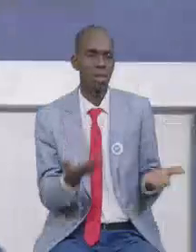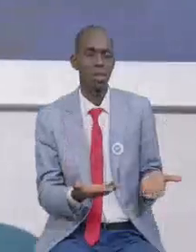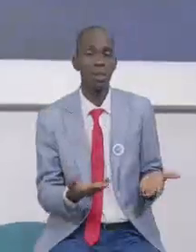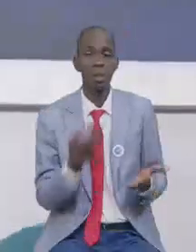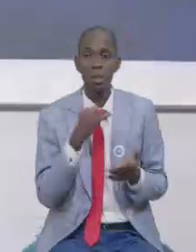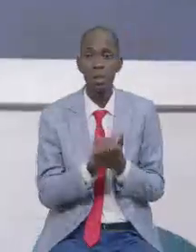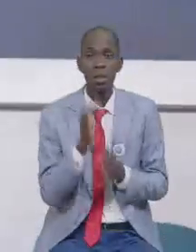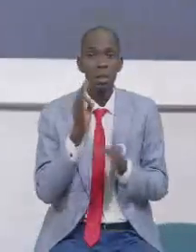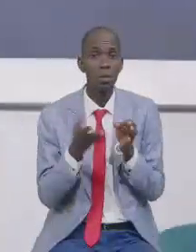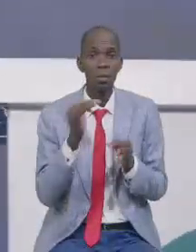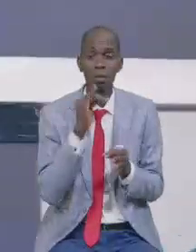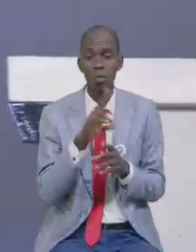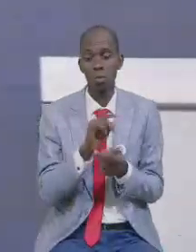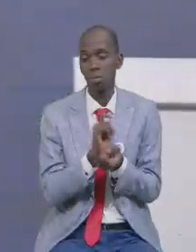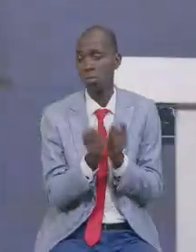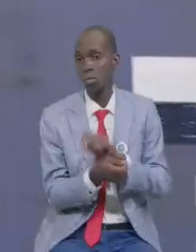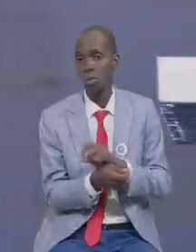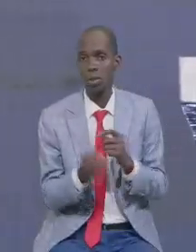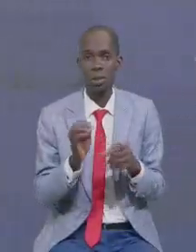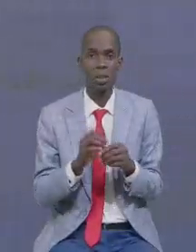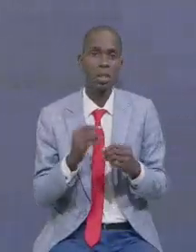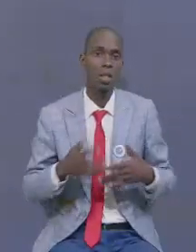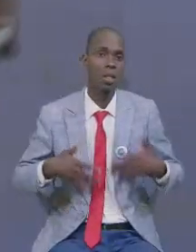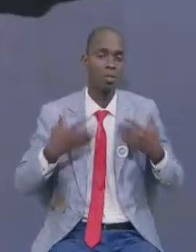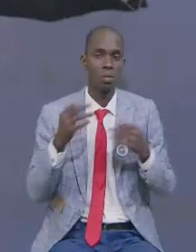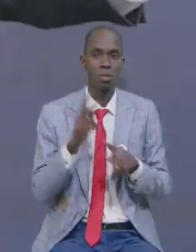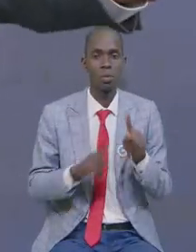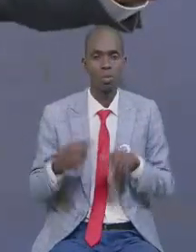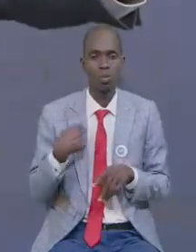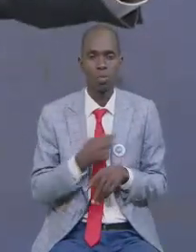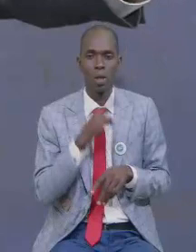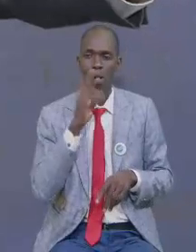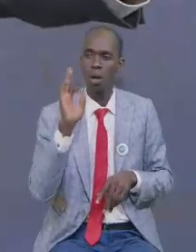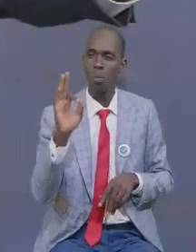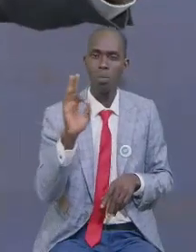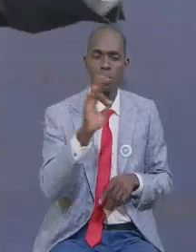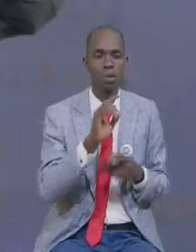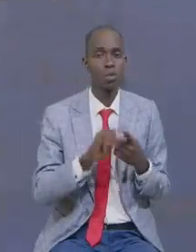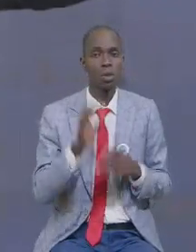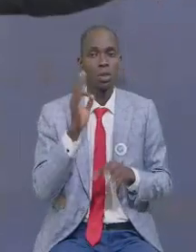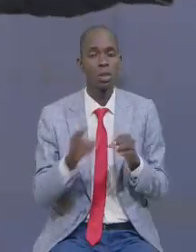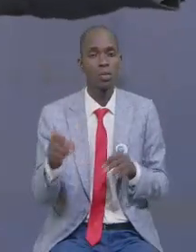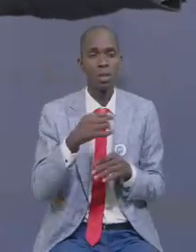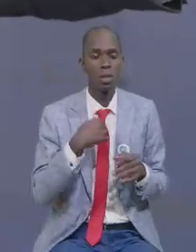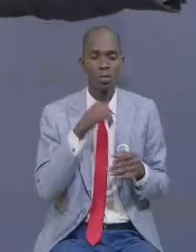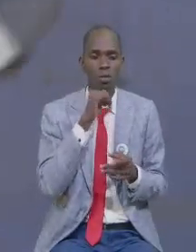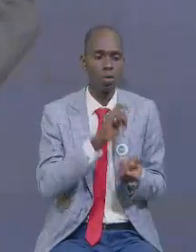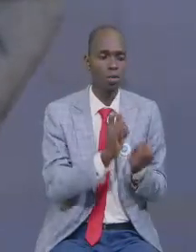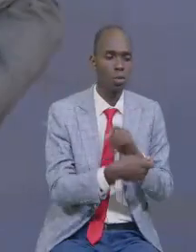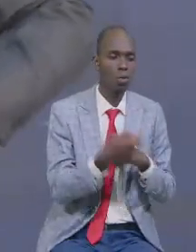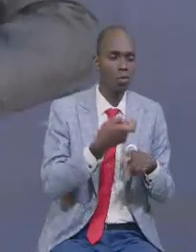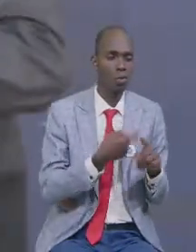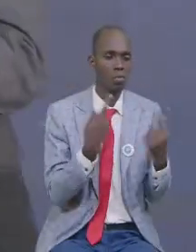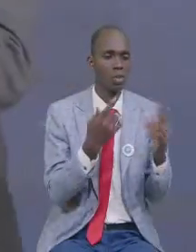no transformation in the lives of the people we're preaching to, if they have not turned from being sinners to sons and daughters